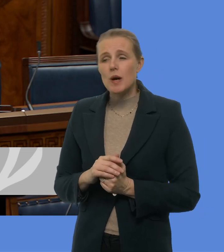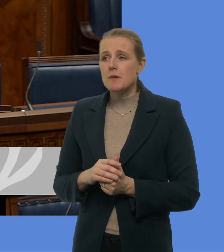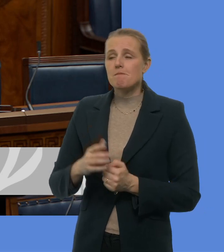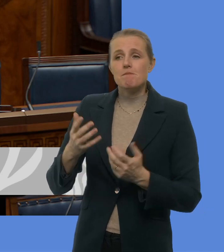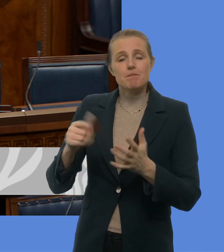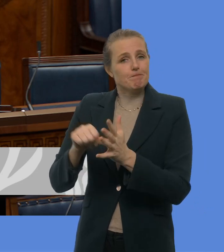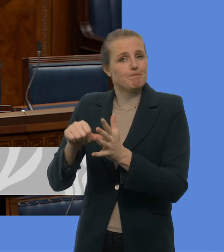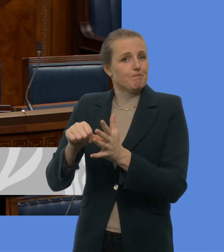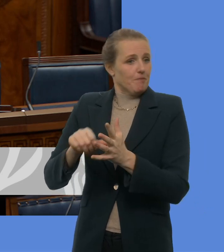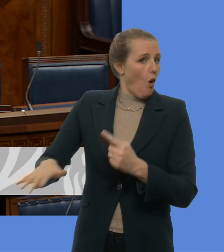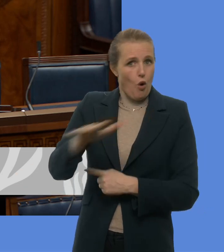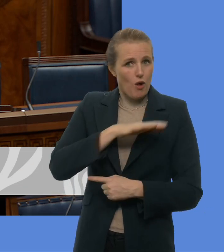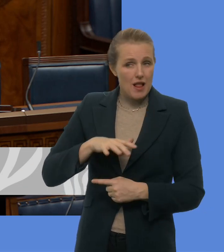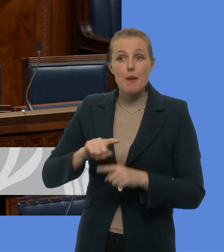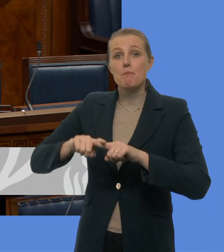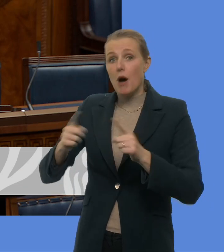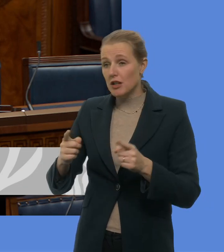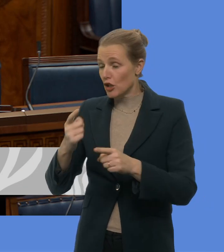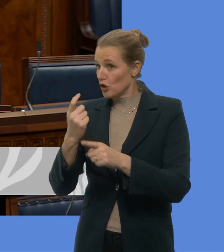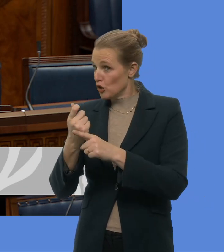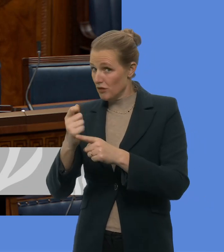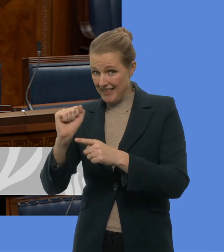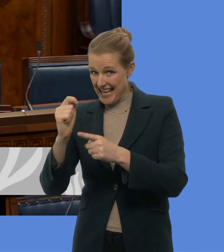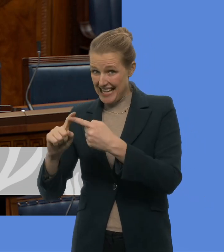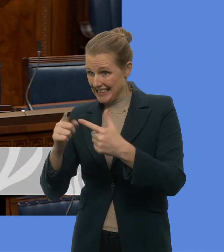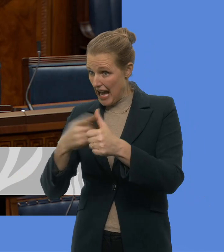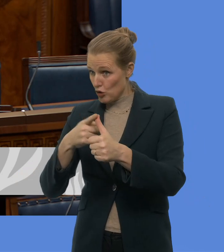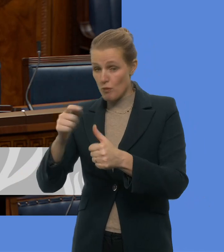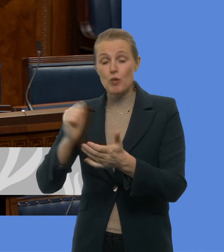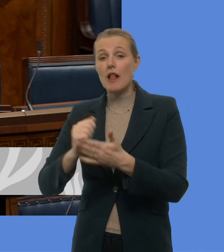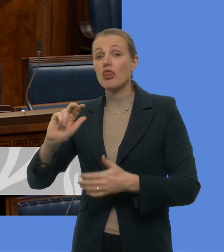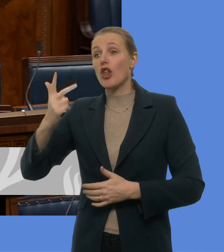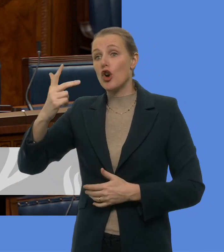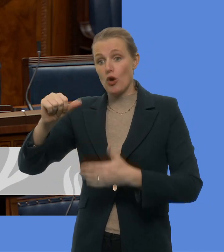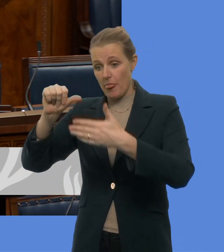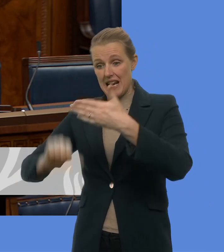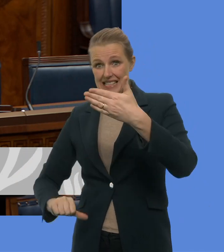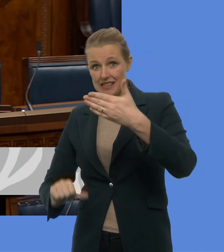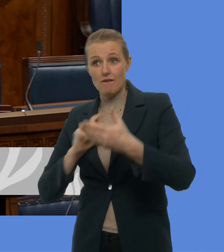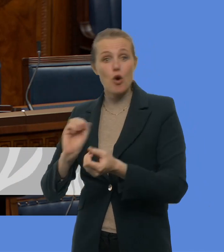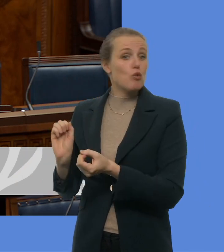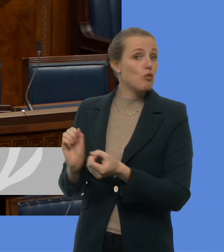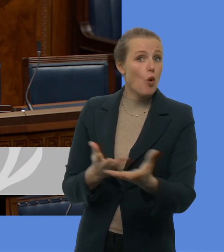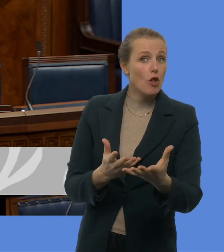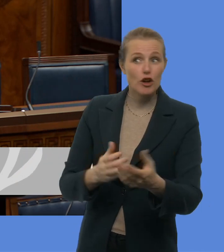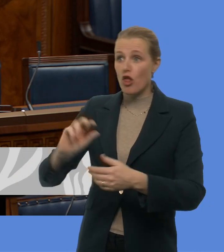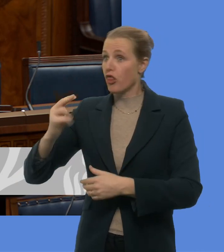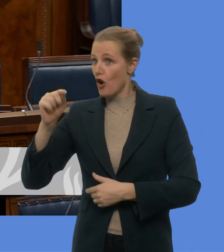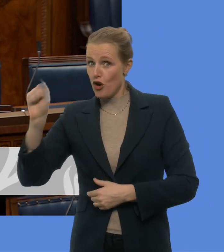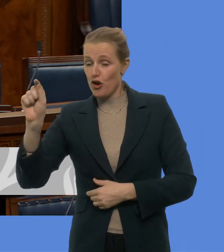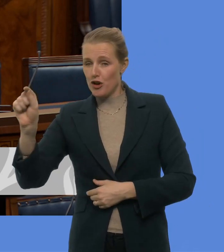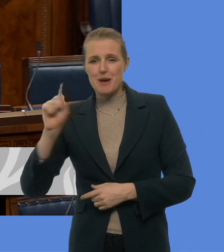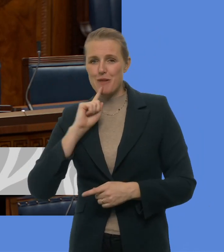federations, in that it is third on our list for a rollout. But that rollout is dependent on securing funding from